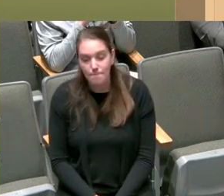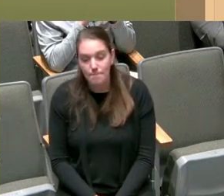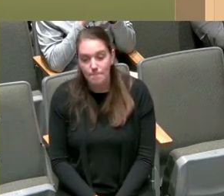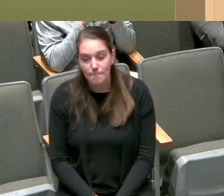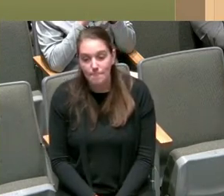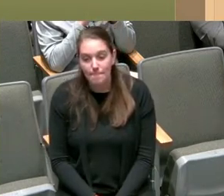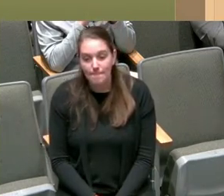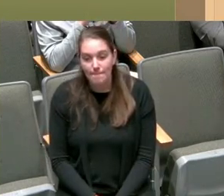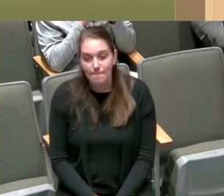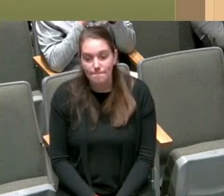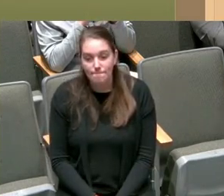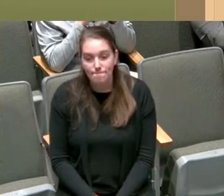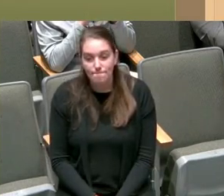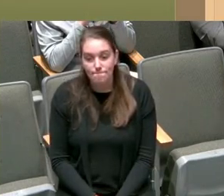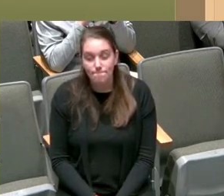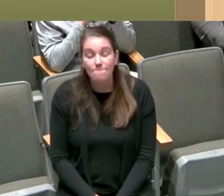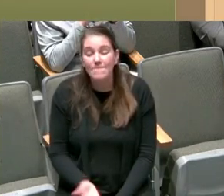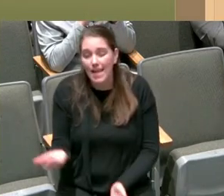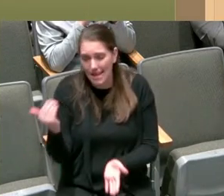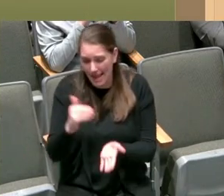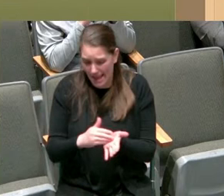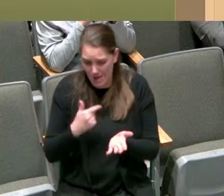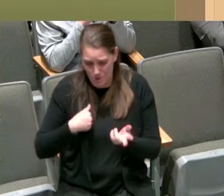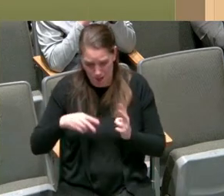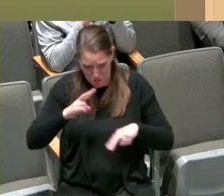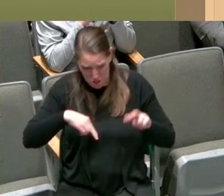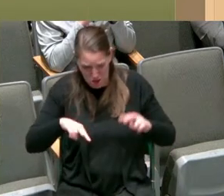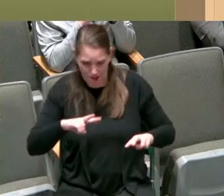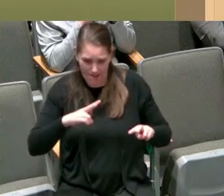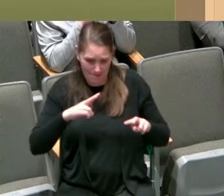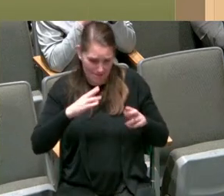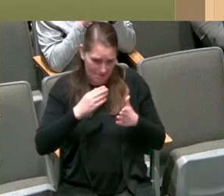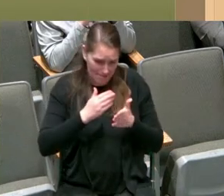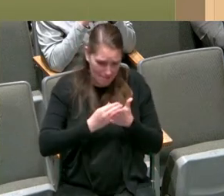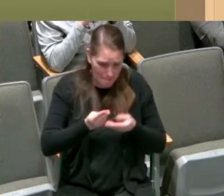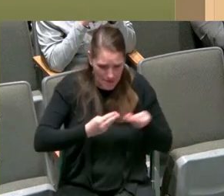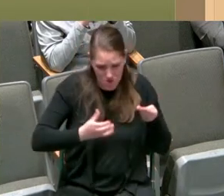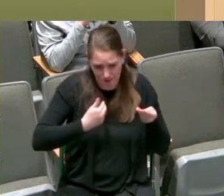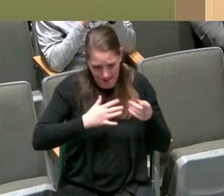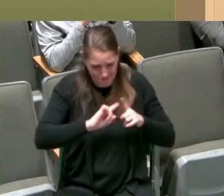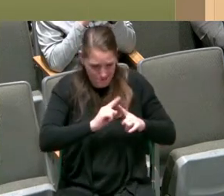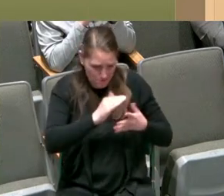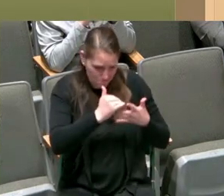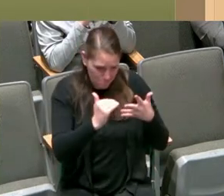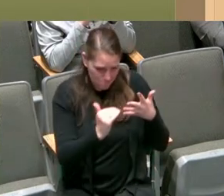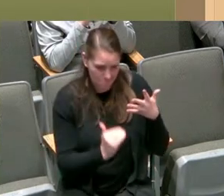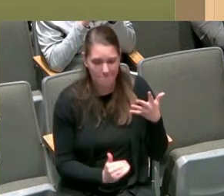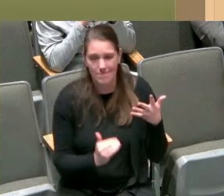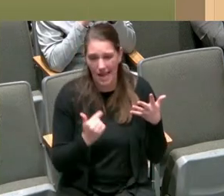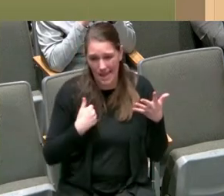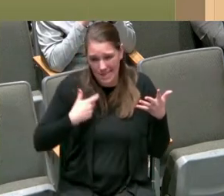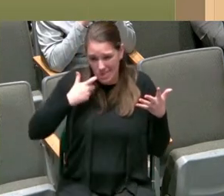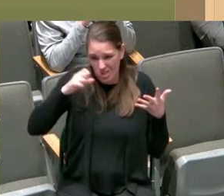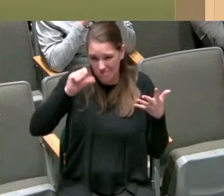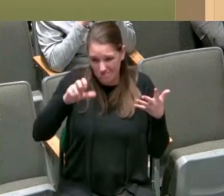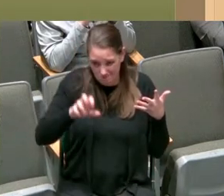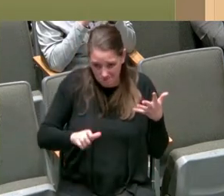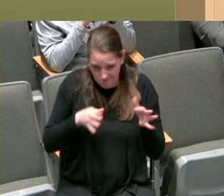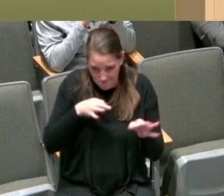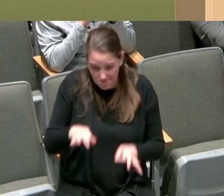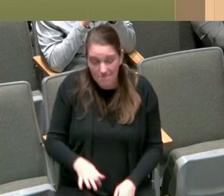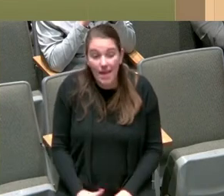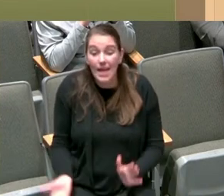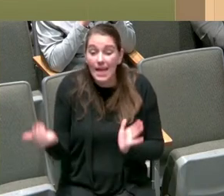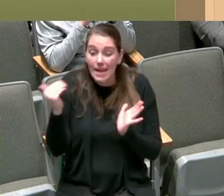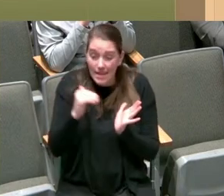so again we look at the budget in all those buckets that I kind of outlined for everyone so the first